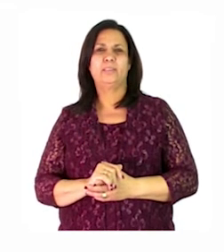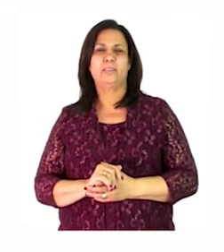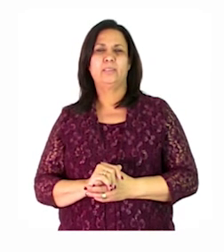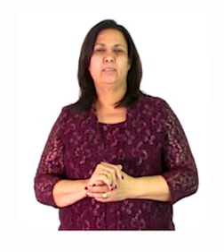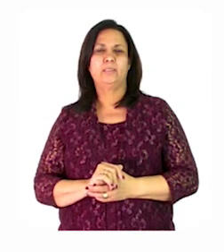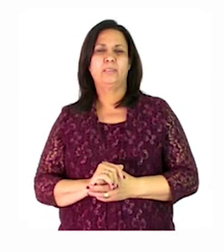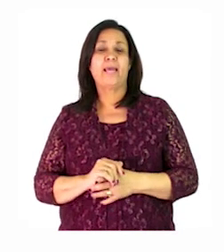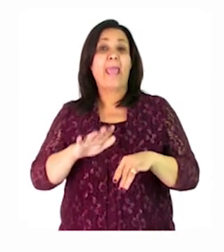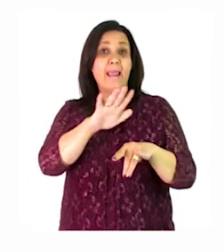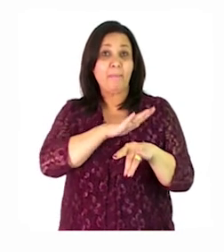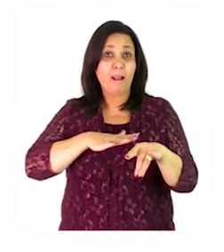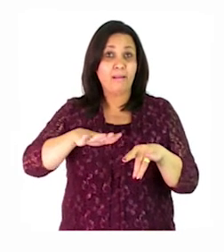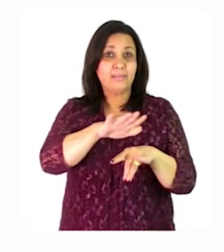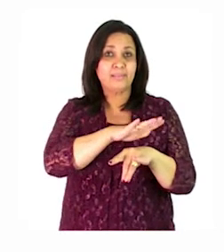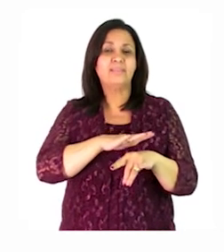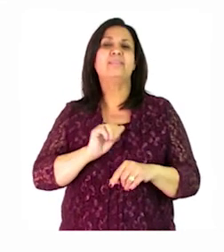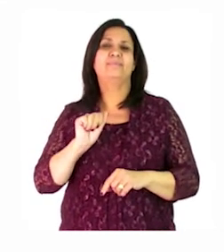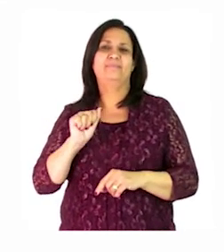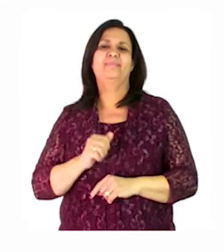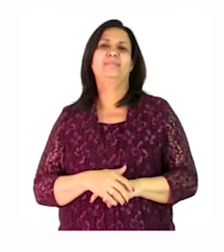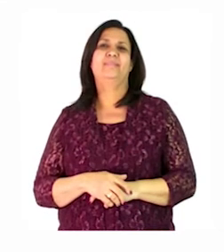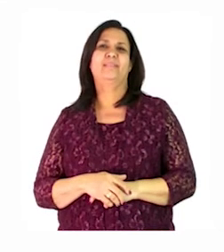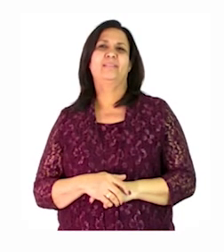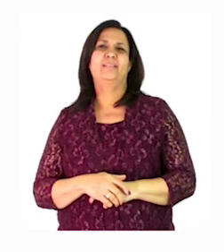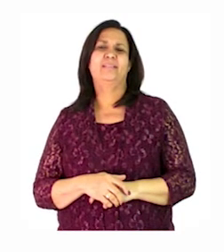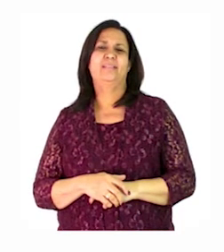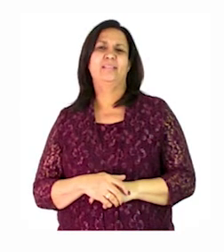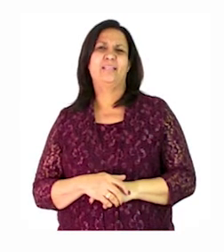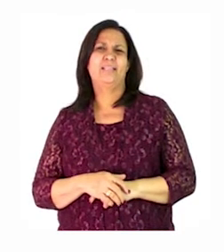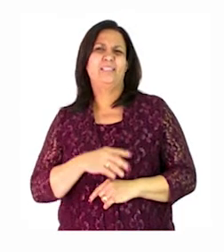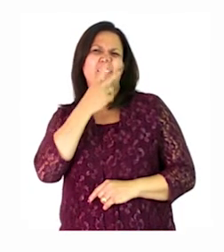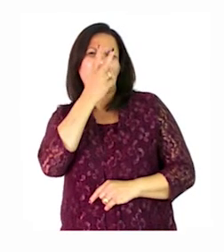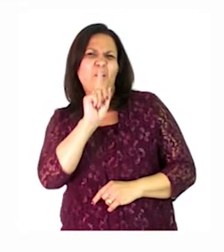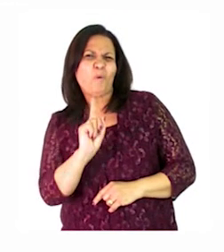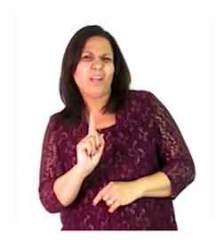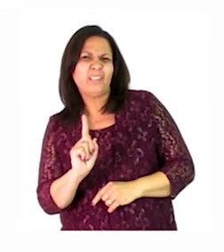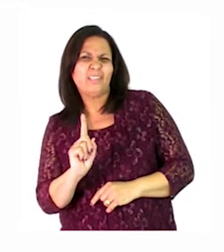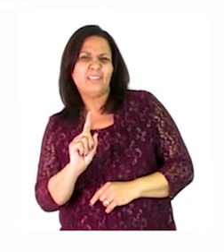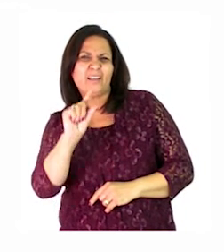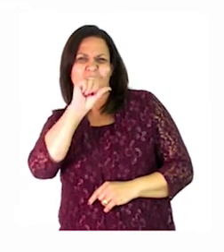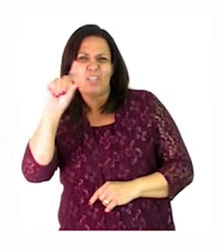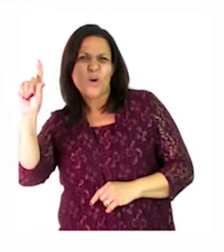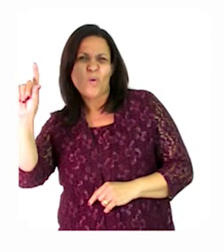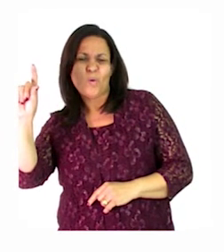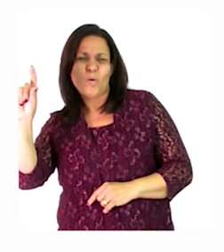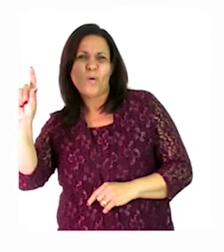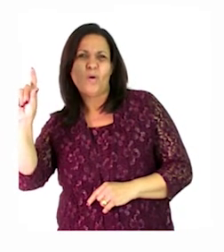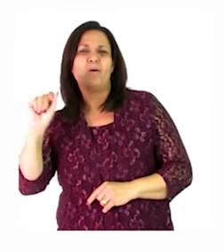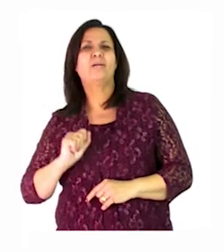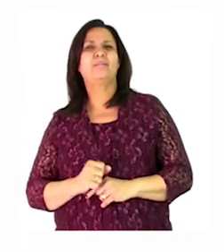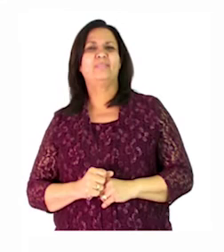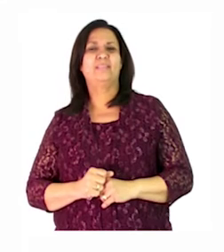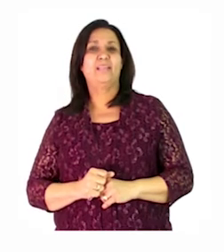are animals. Now, what can you see in the first row?